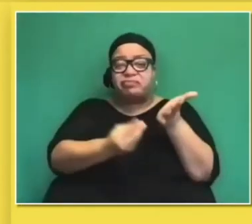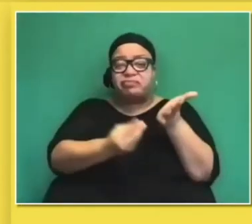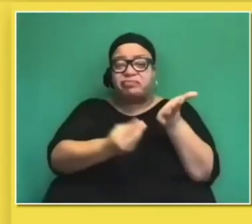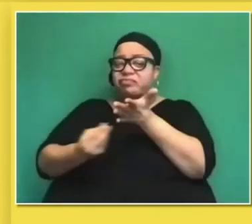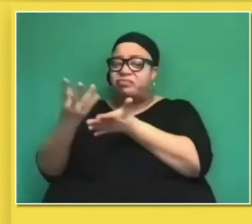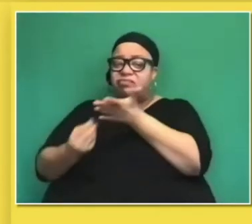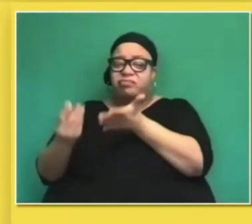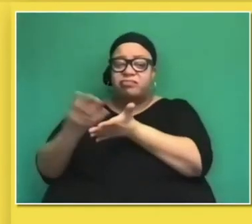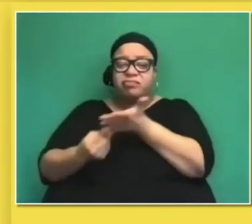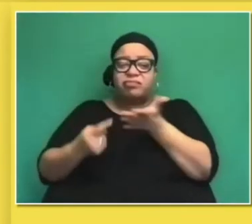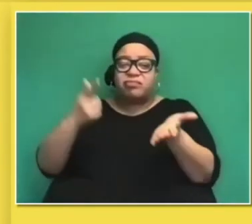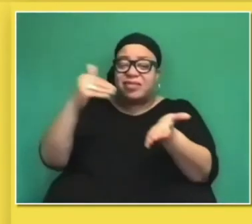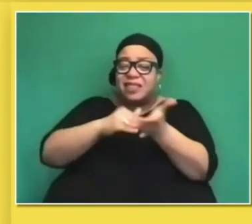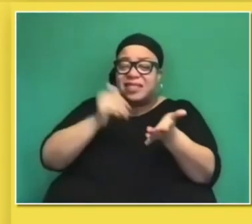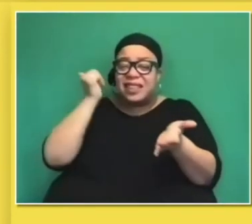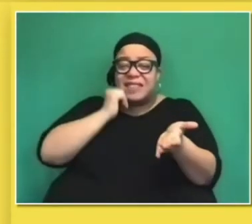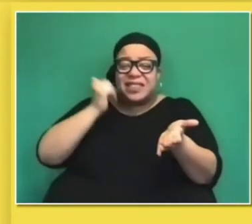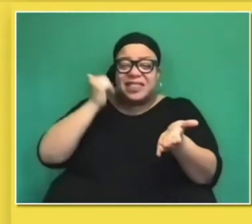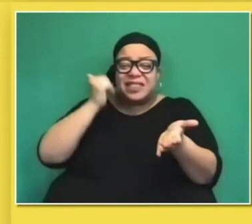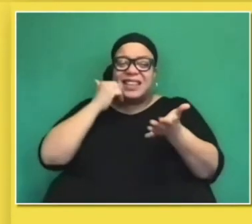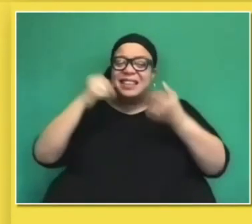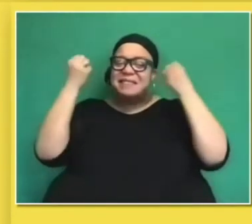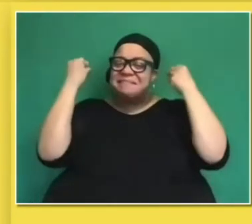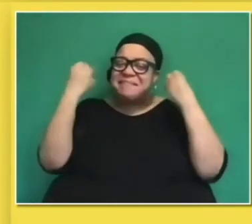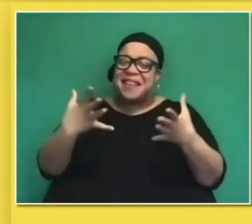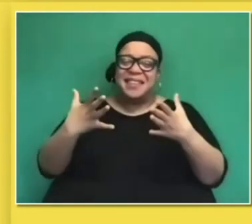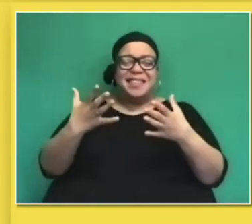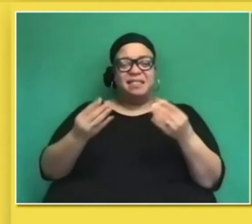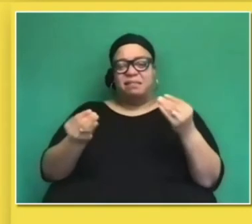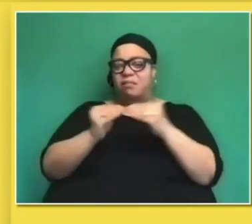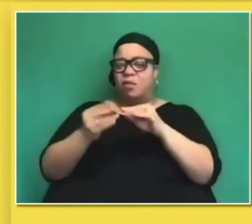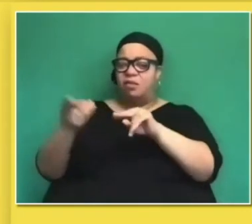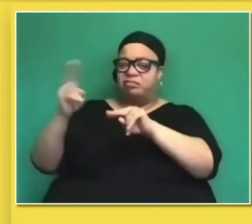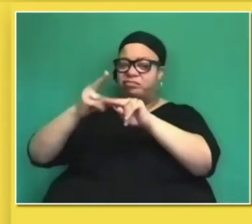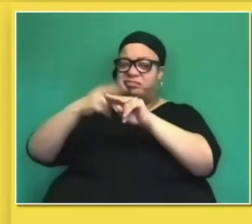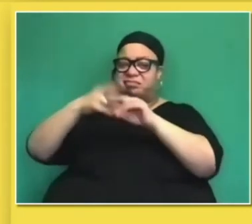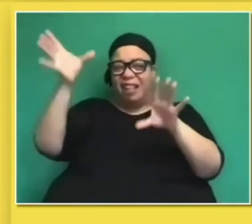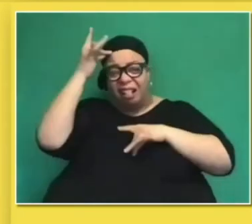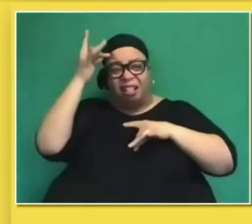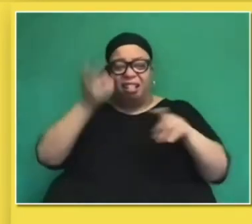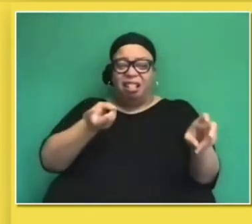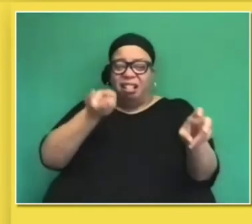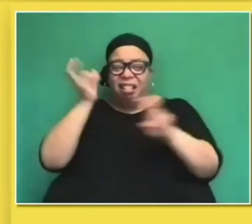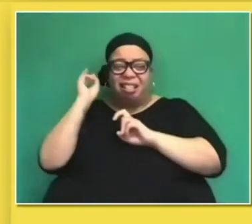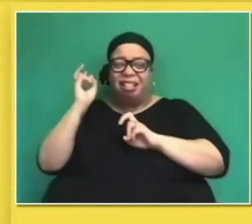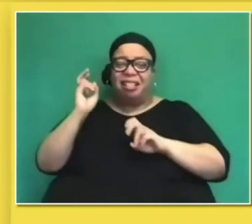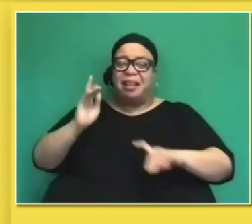infected. And the people are not going to stand for that. They're